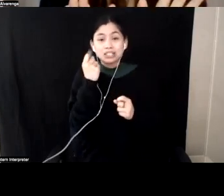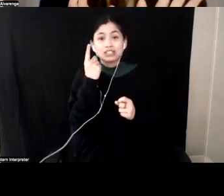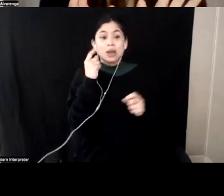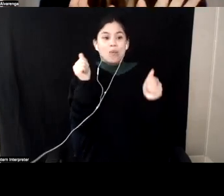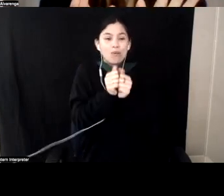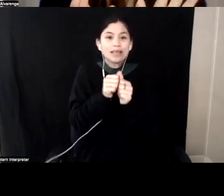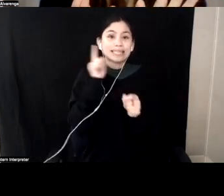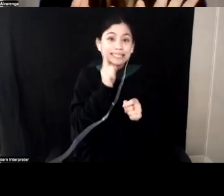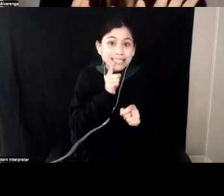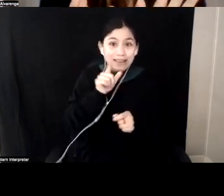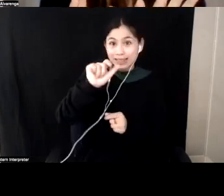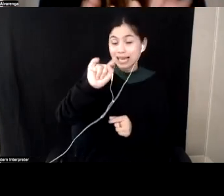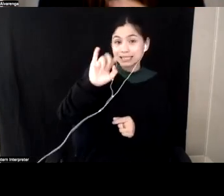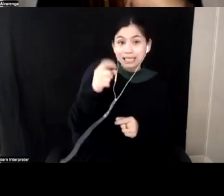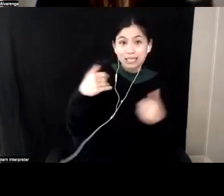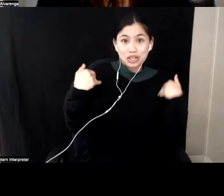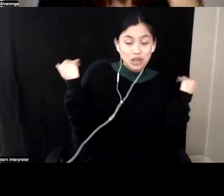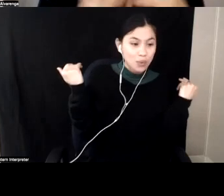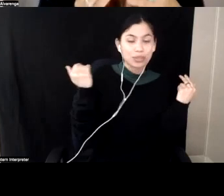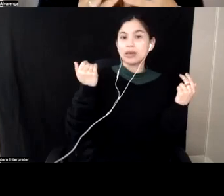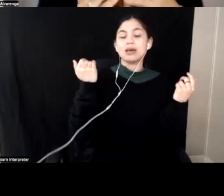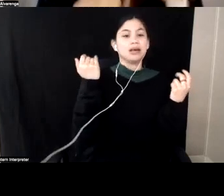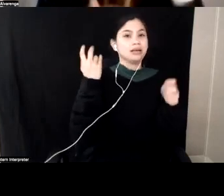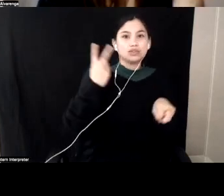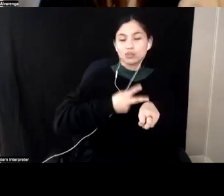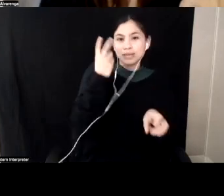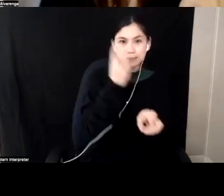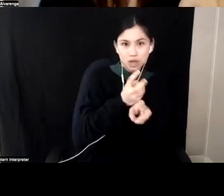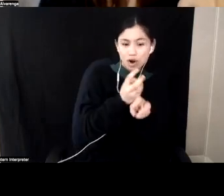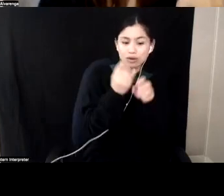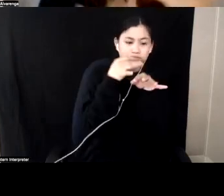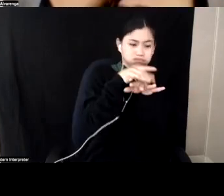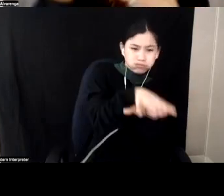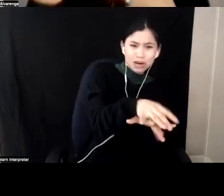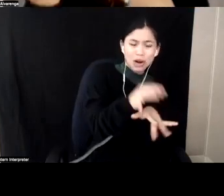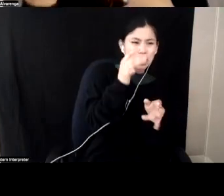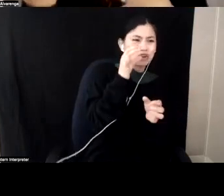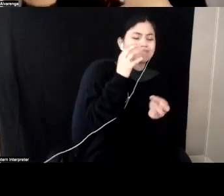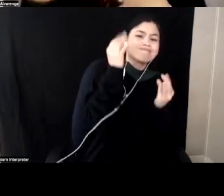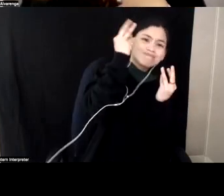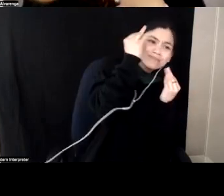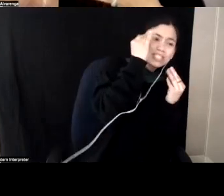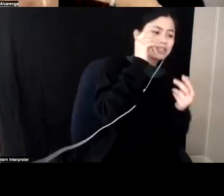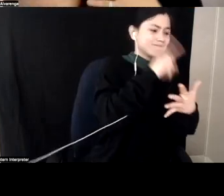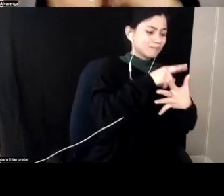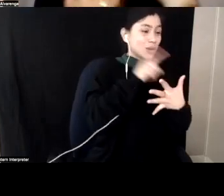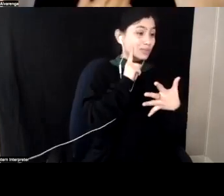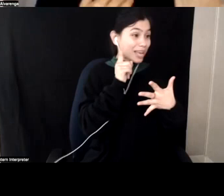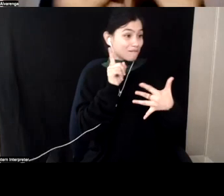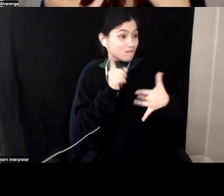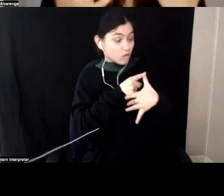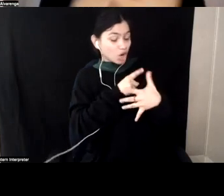multiple factors, right? You're looking at, are you deaf first? Are you